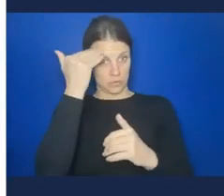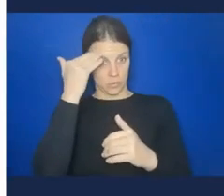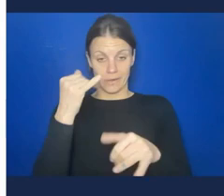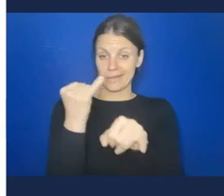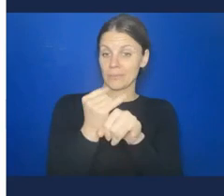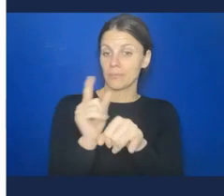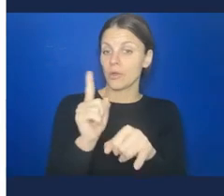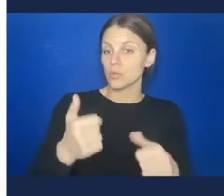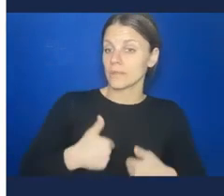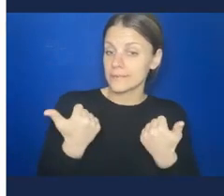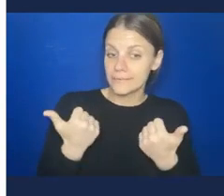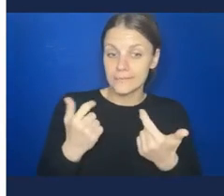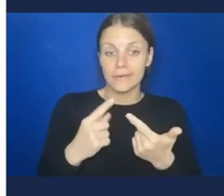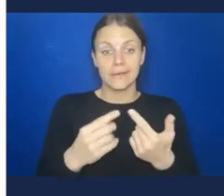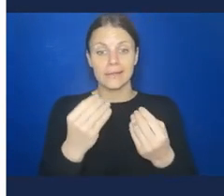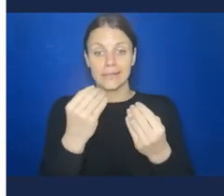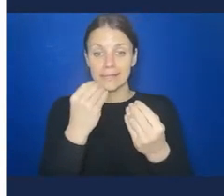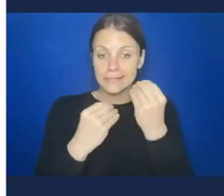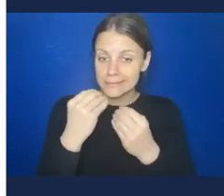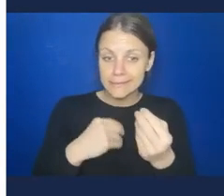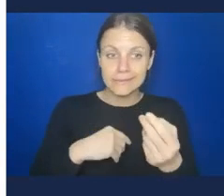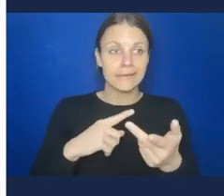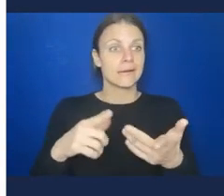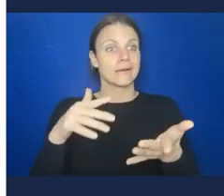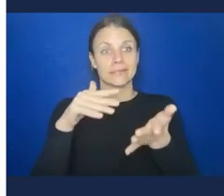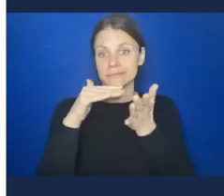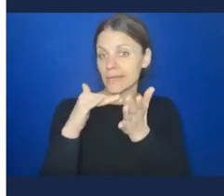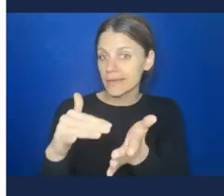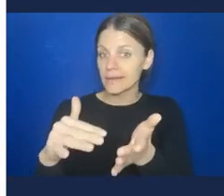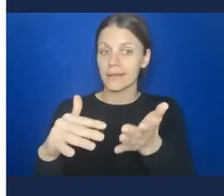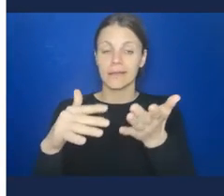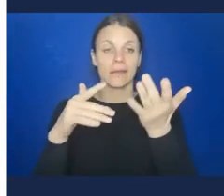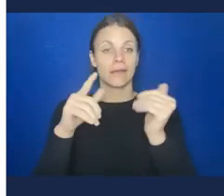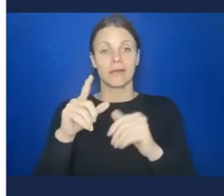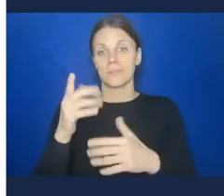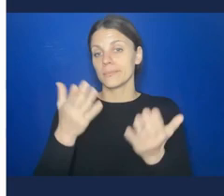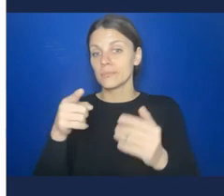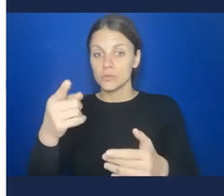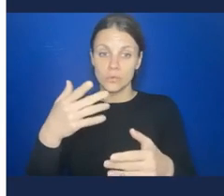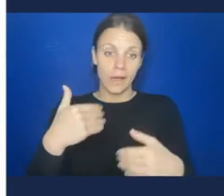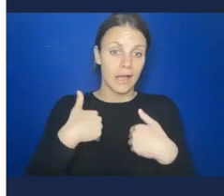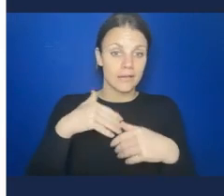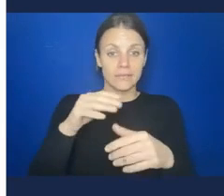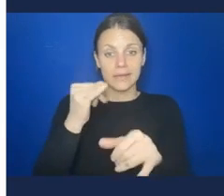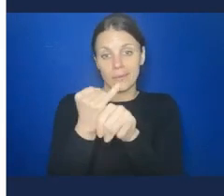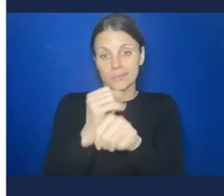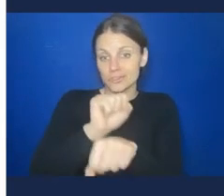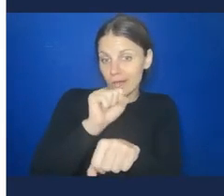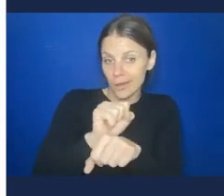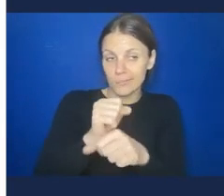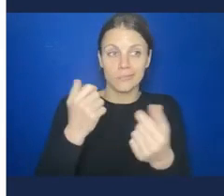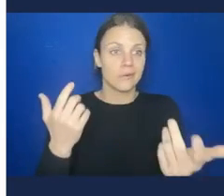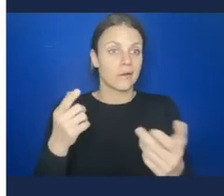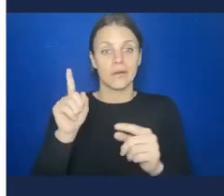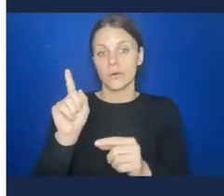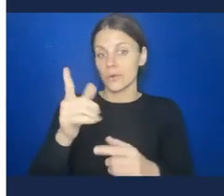it's where you eat, it's where you study. It might also be where you have a campus job. It might be also where you socialize, where you